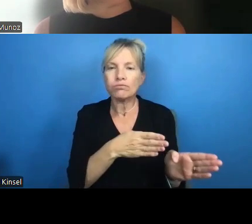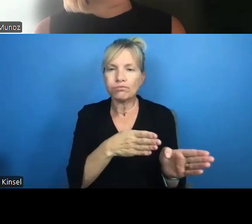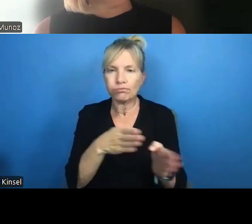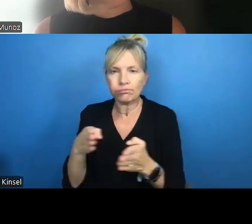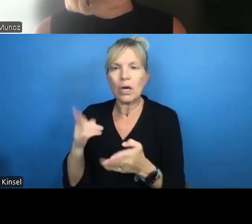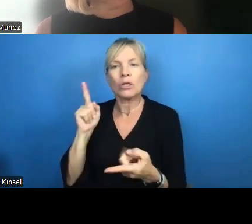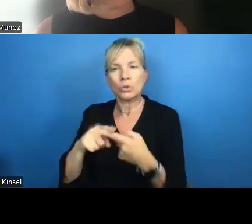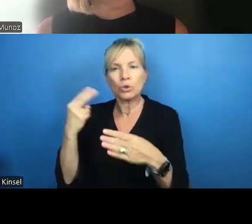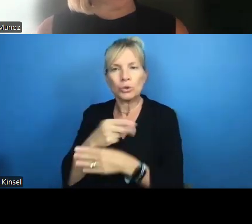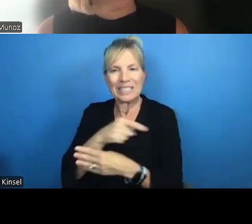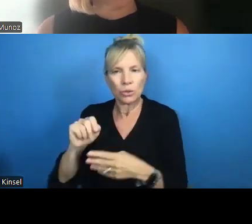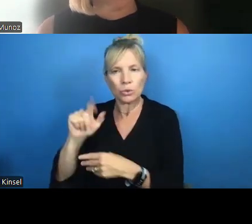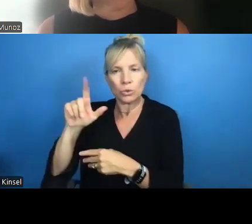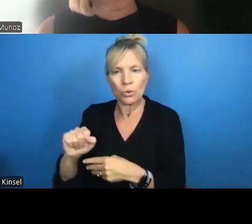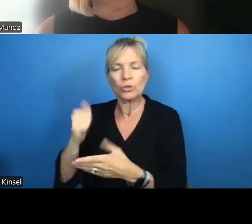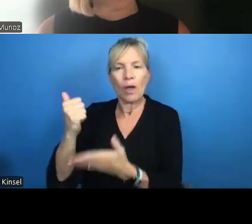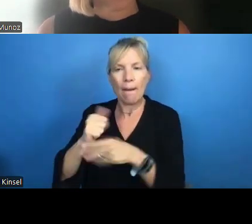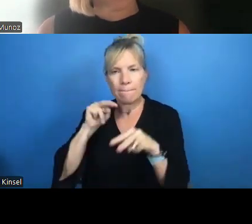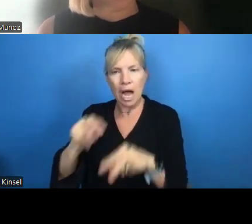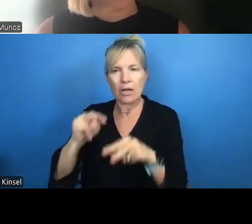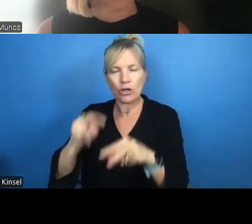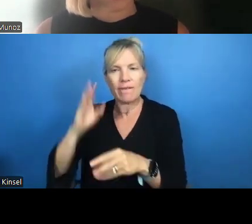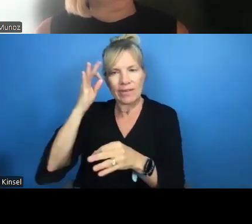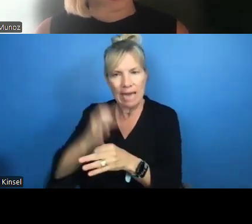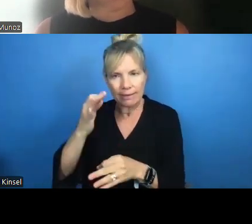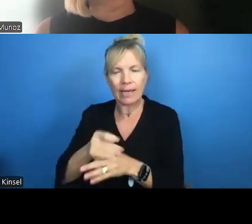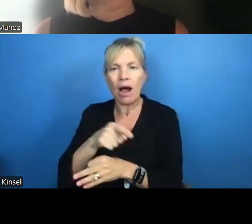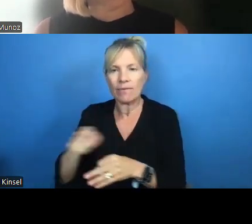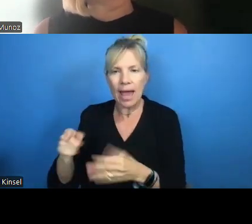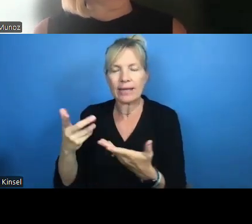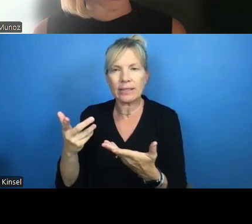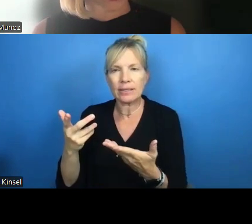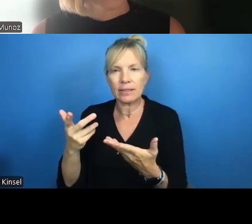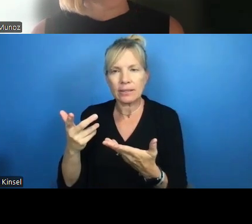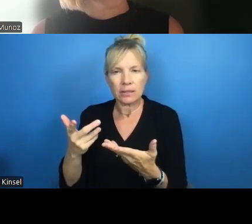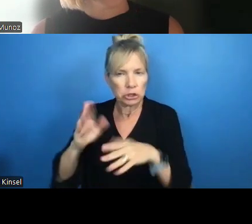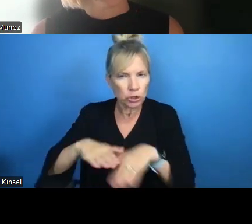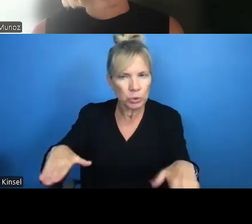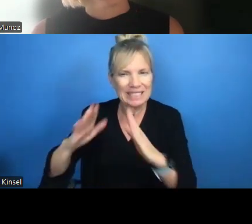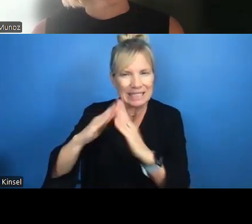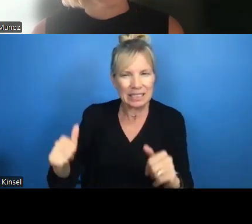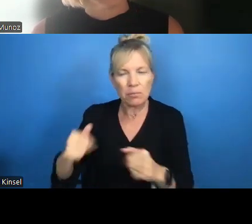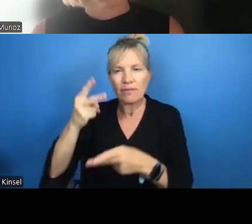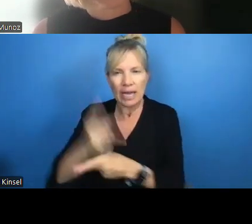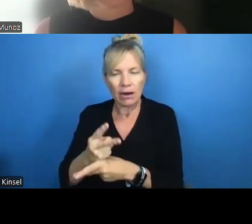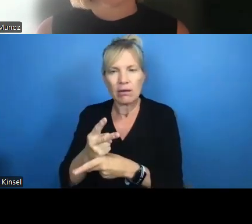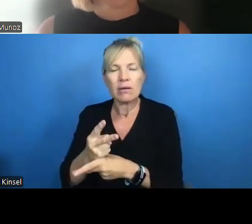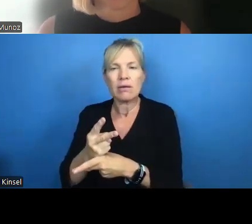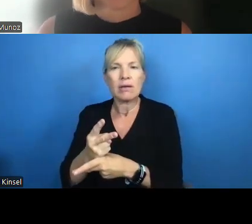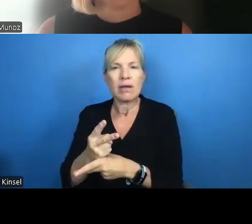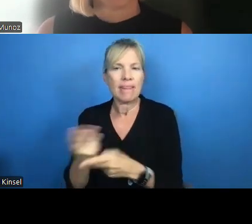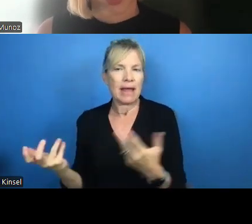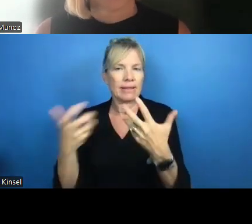towards using these tools to monitor the fidelity of the children's system of care in alignment with